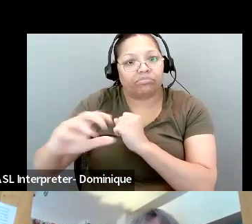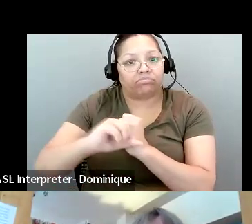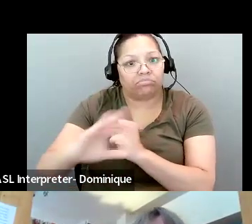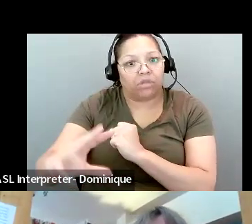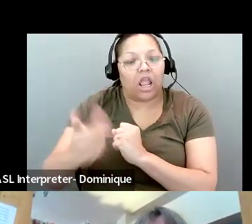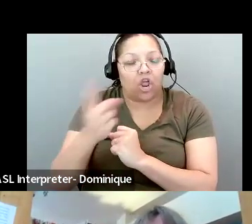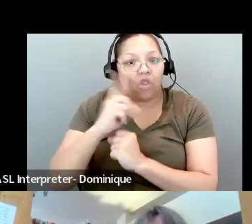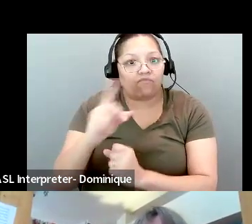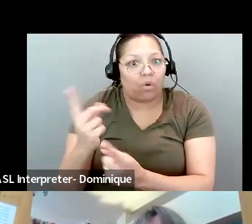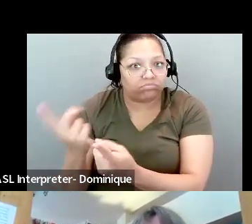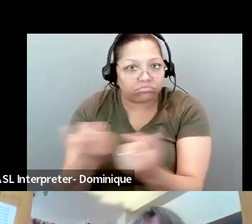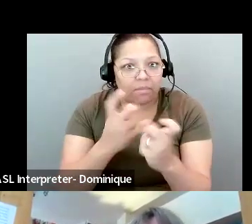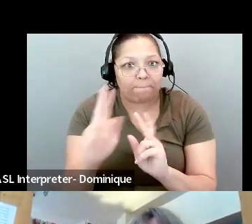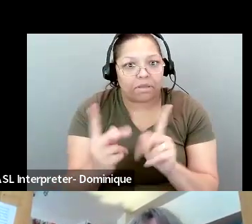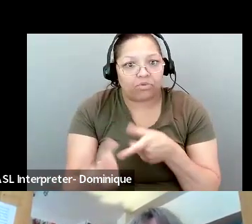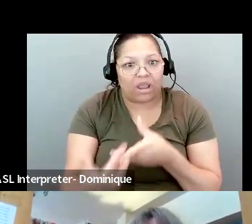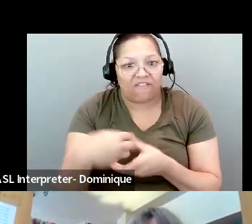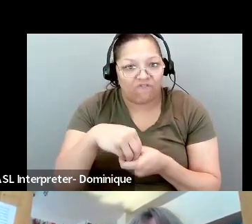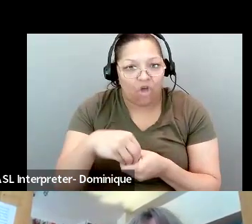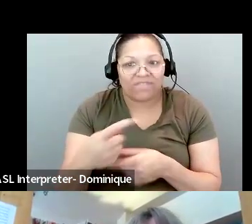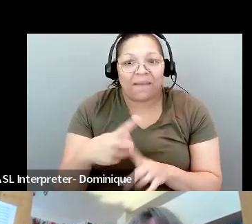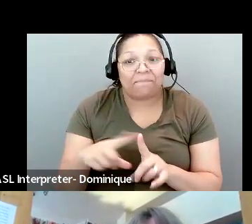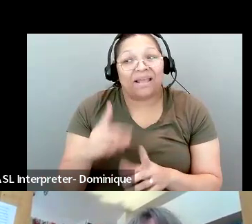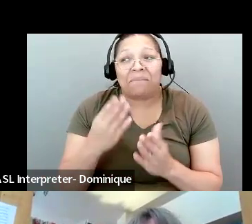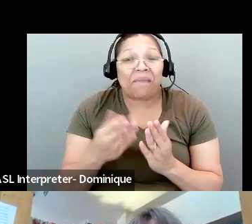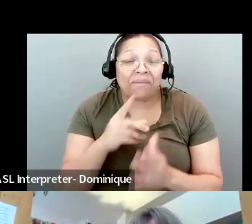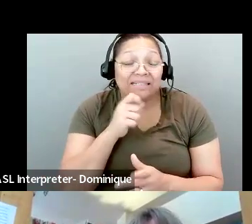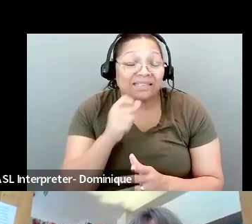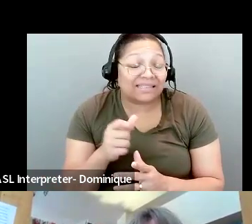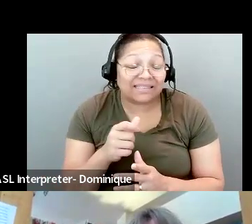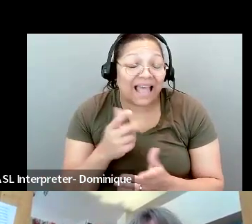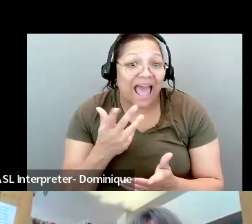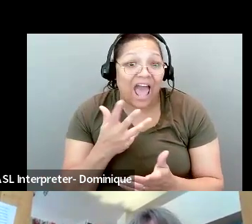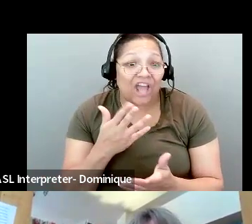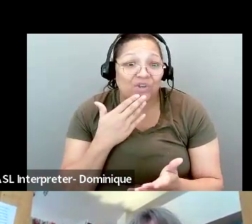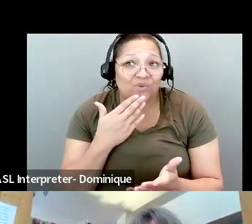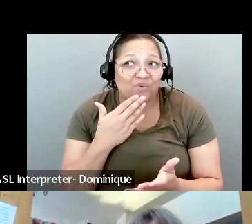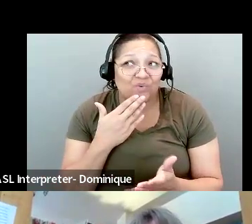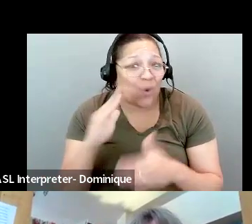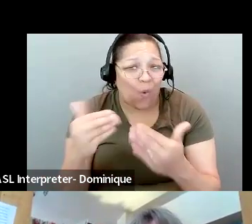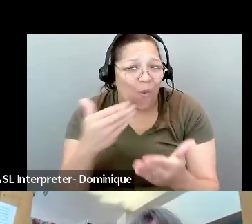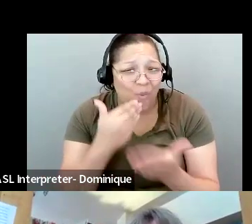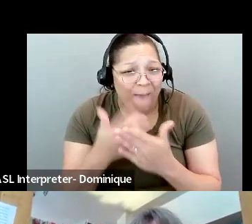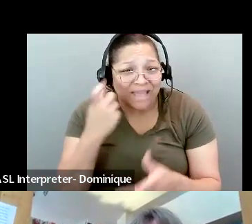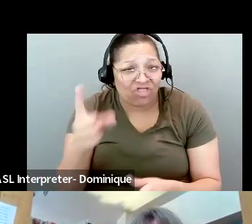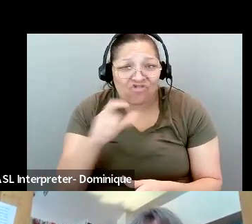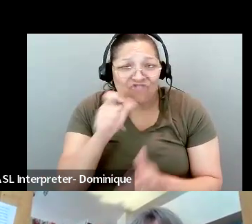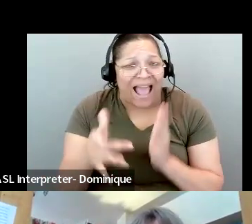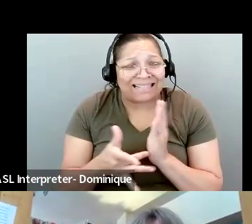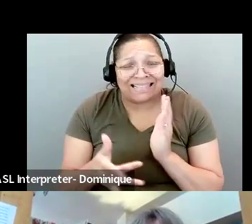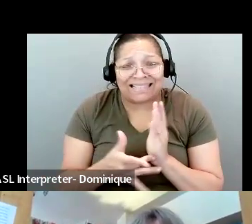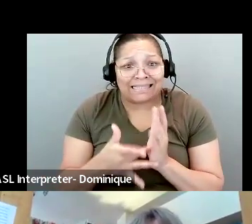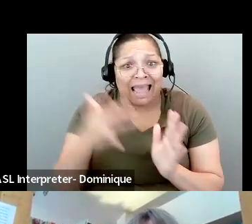involving that's maybe not going as well. People running it are not super tech savvy. So there's been some growing pains